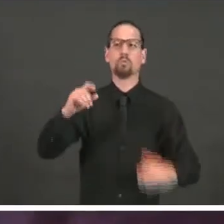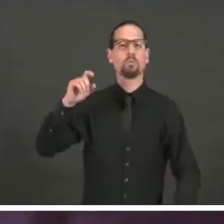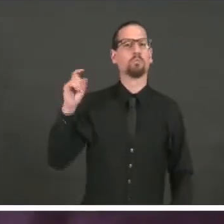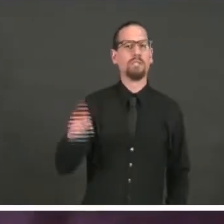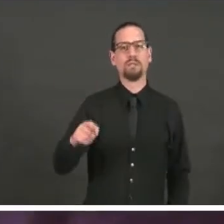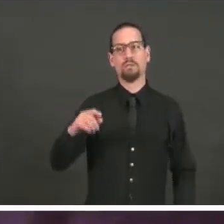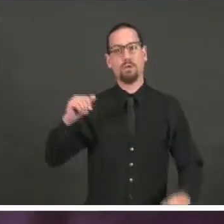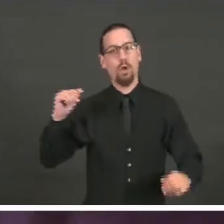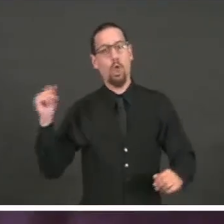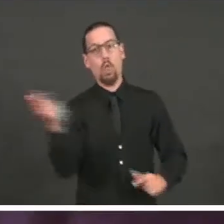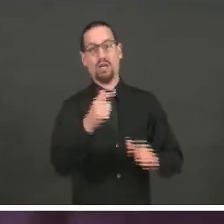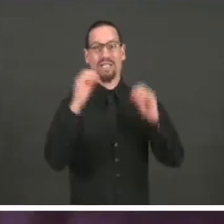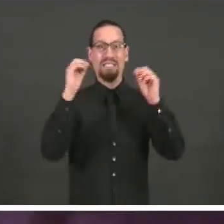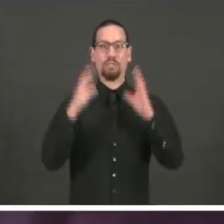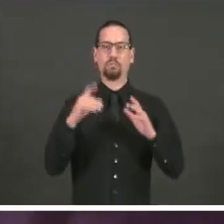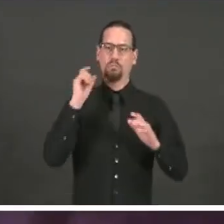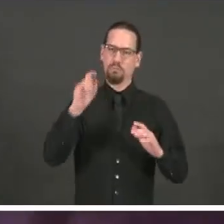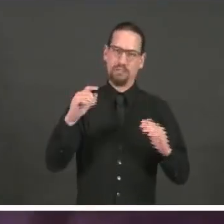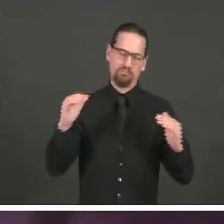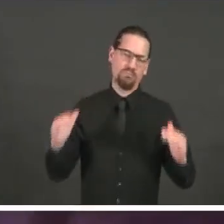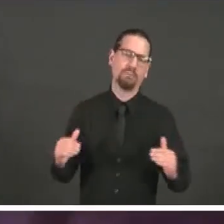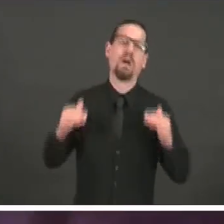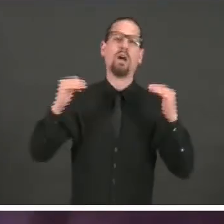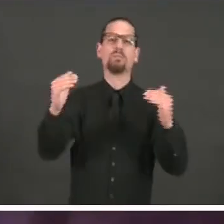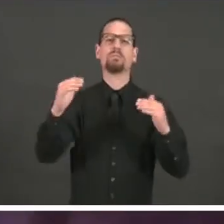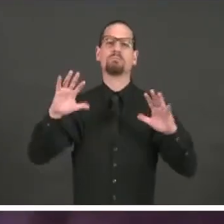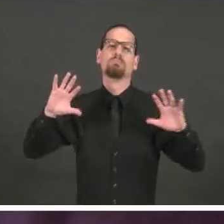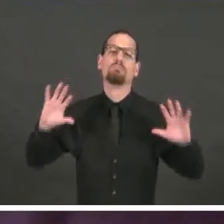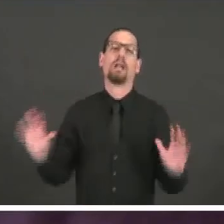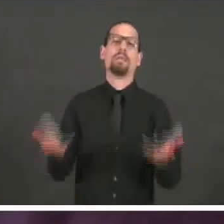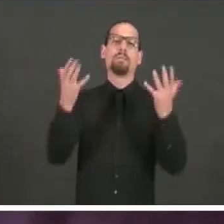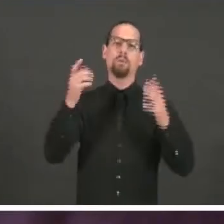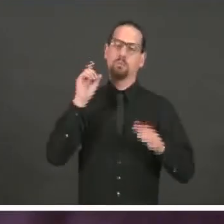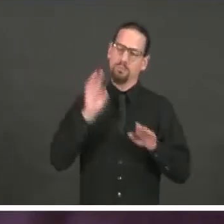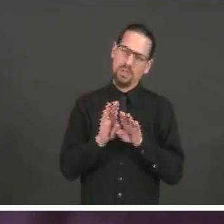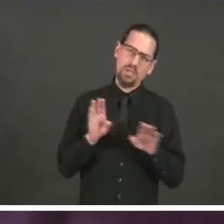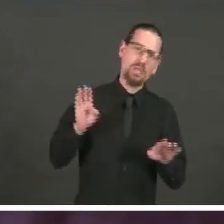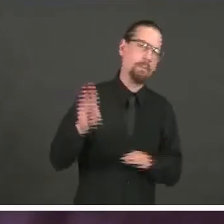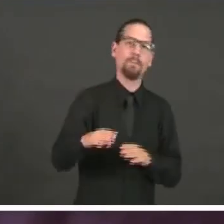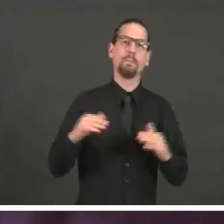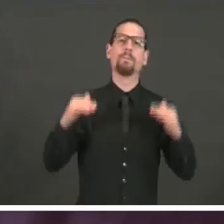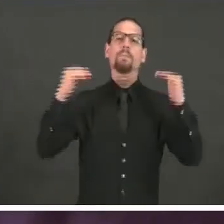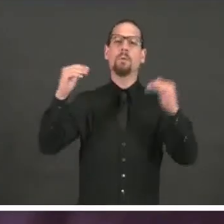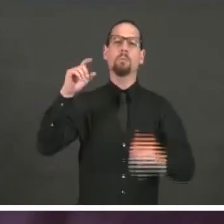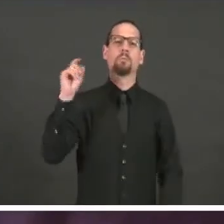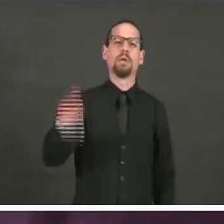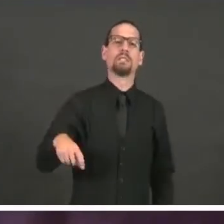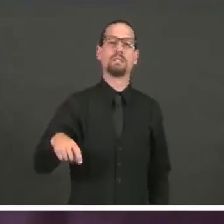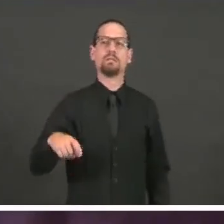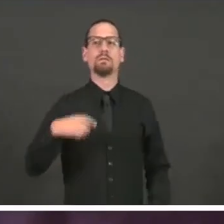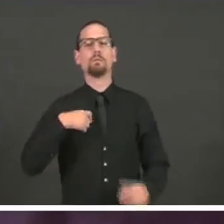into the buildings and working with the families that you so much miss. So I want to thank all of you.